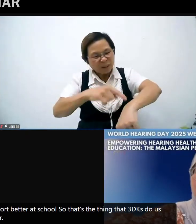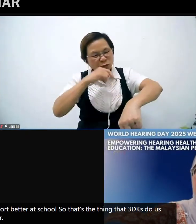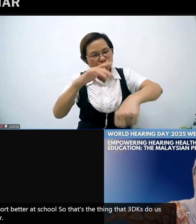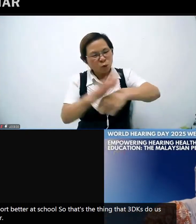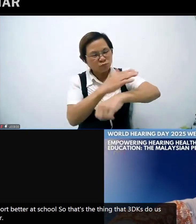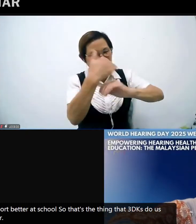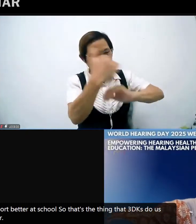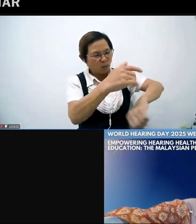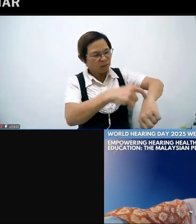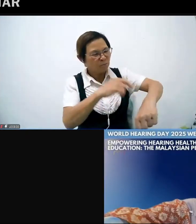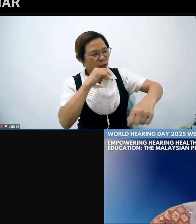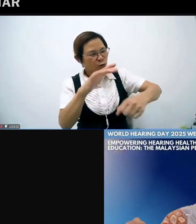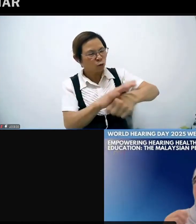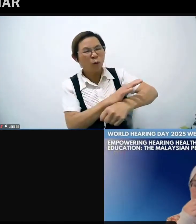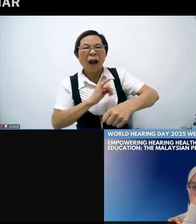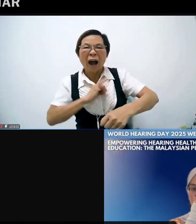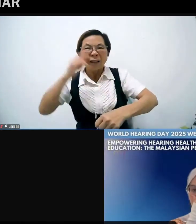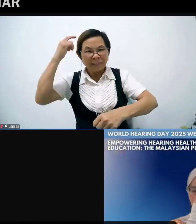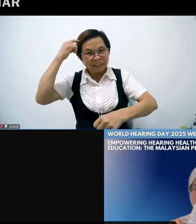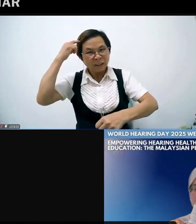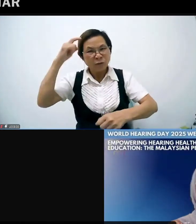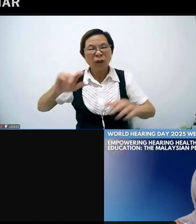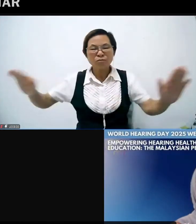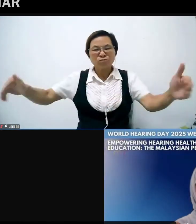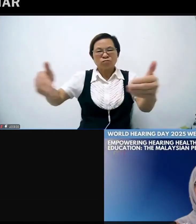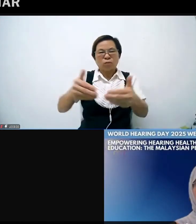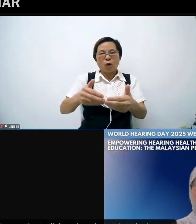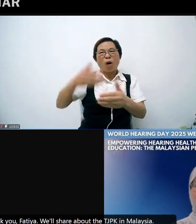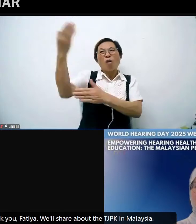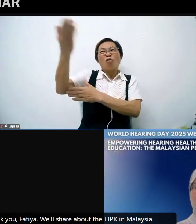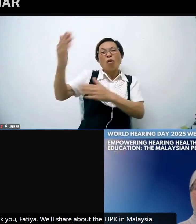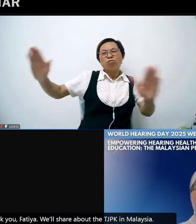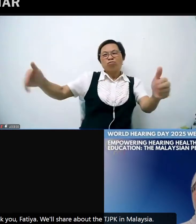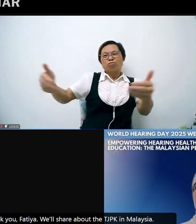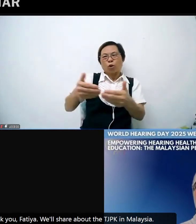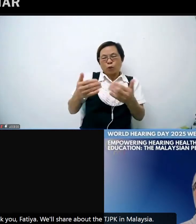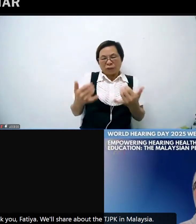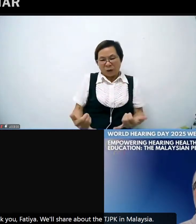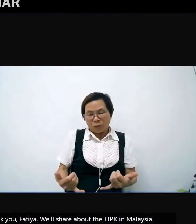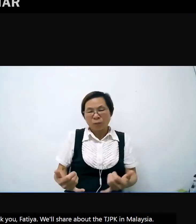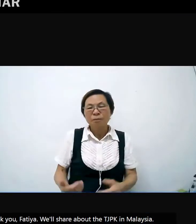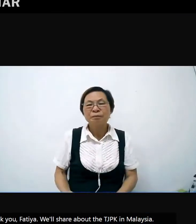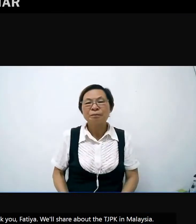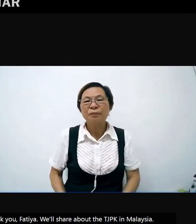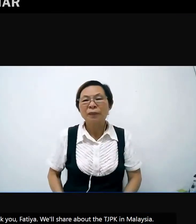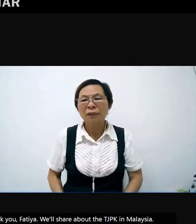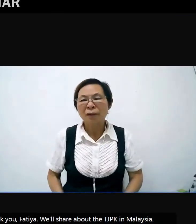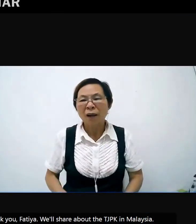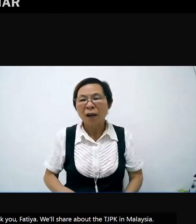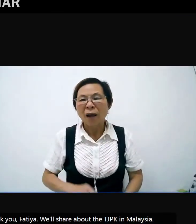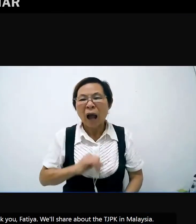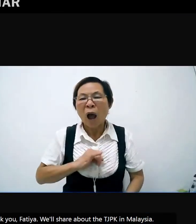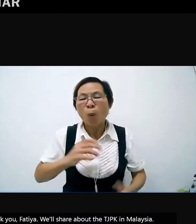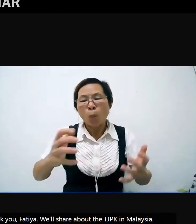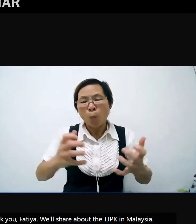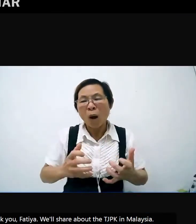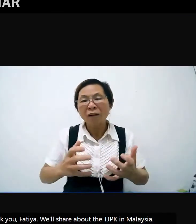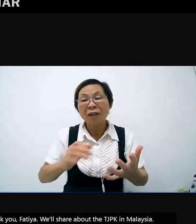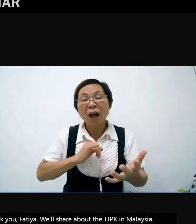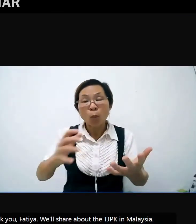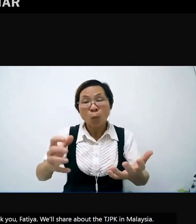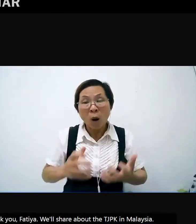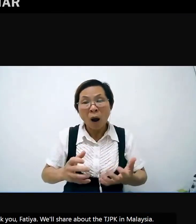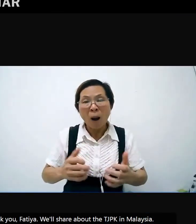limited times, so I think I have to conclude the forum sessions. I want to take